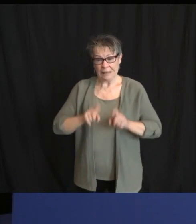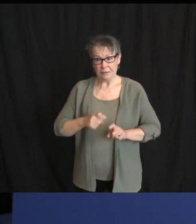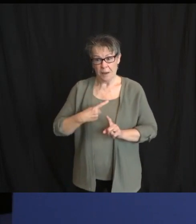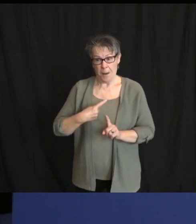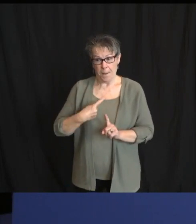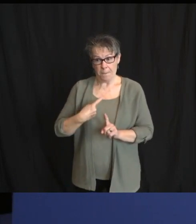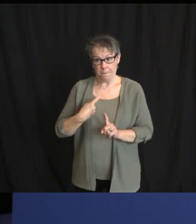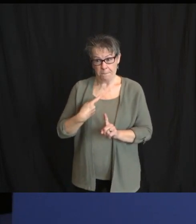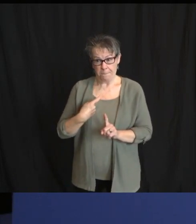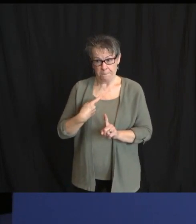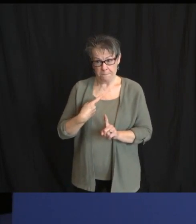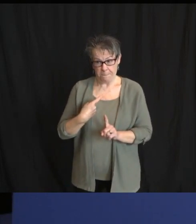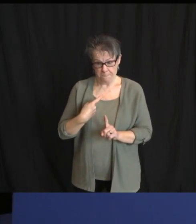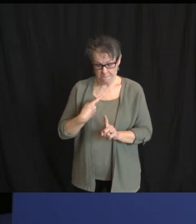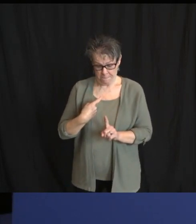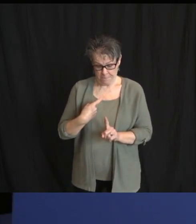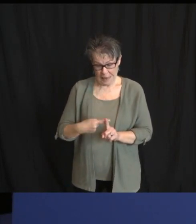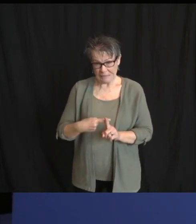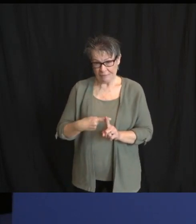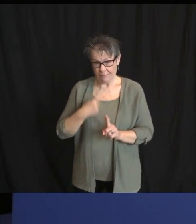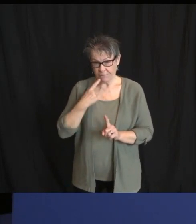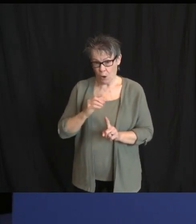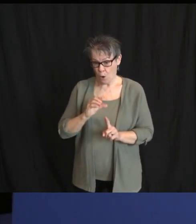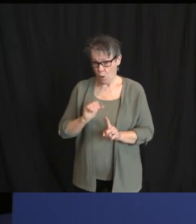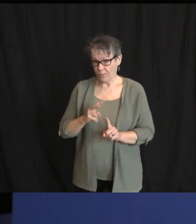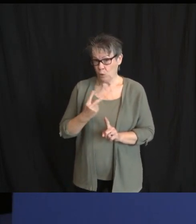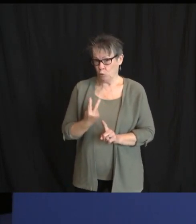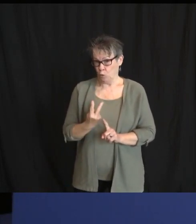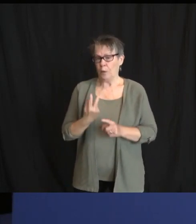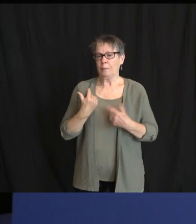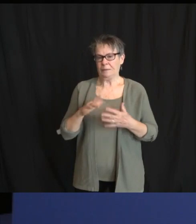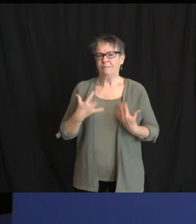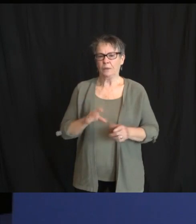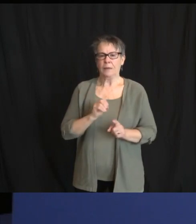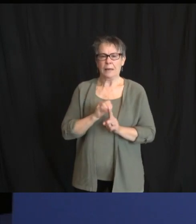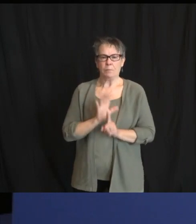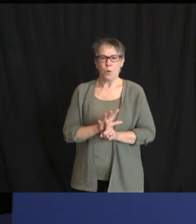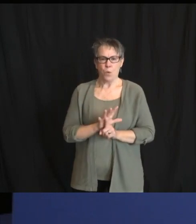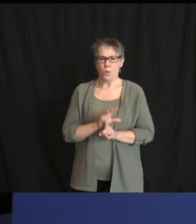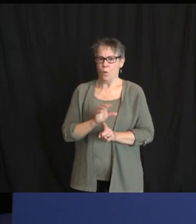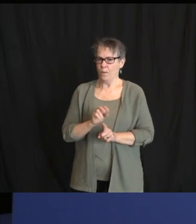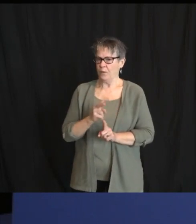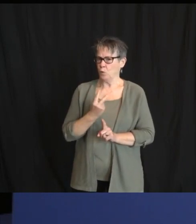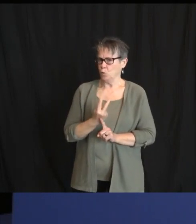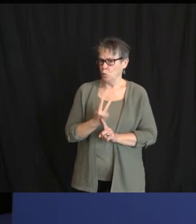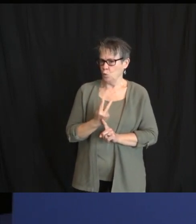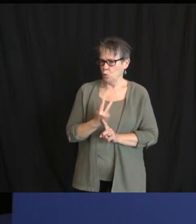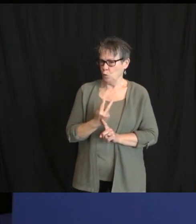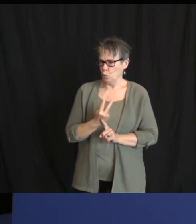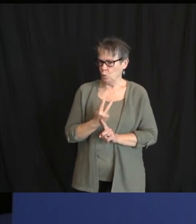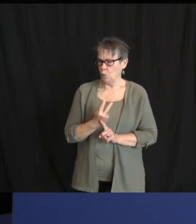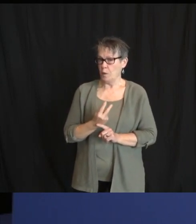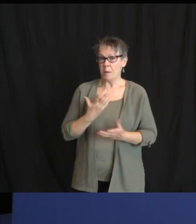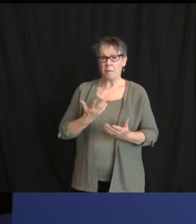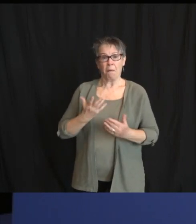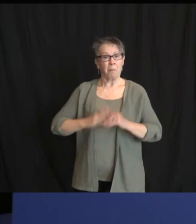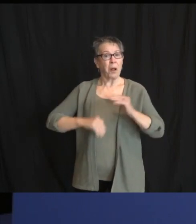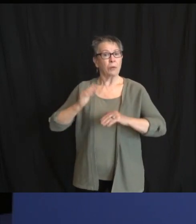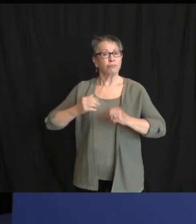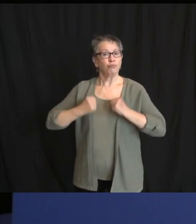person, might actually have immunity to the disease. We don't, at this time, there's not enough